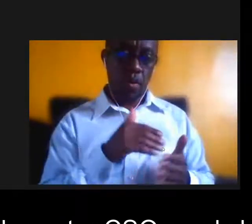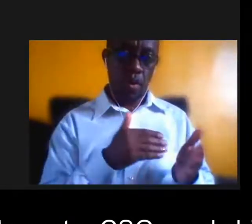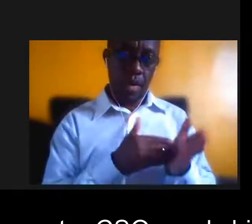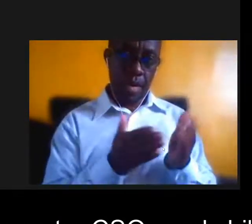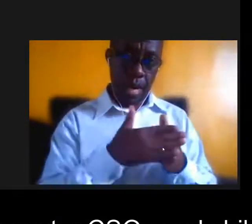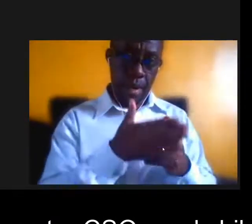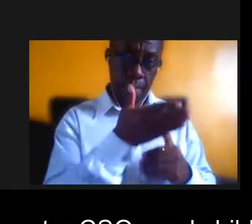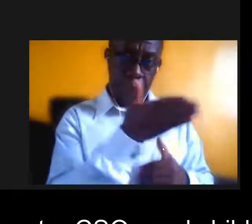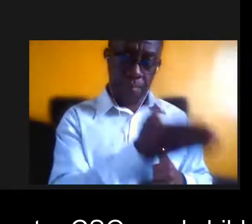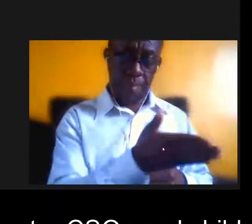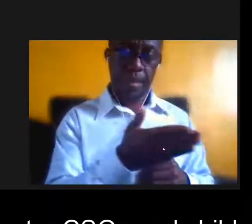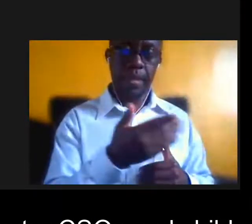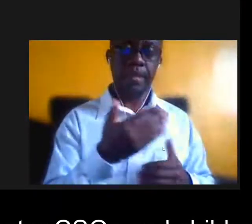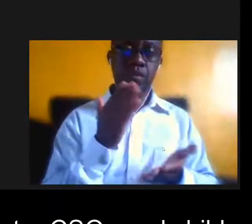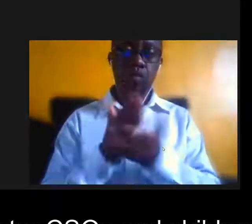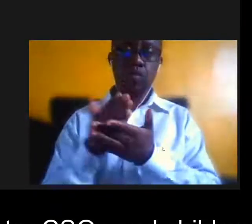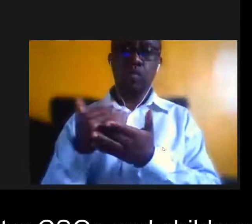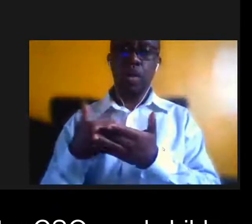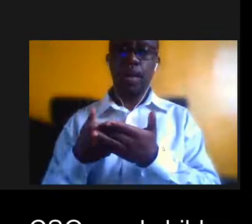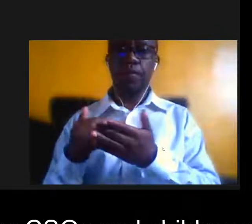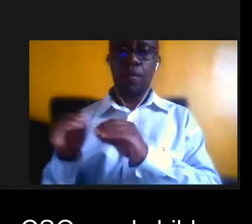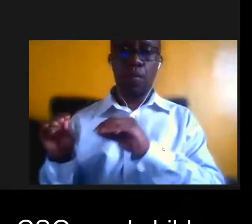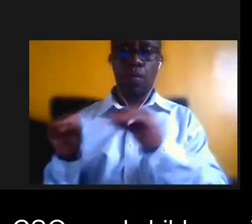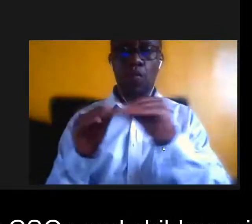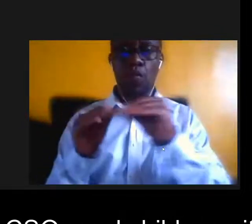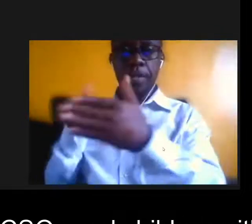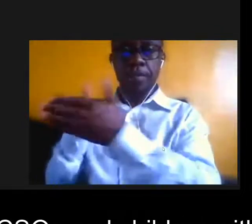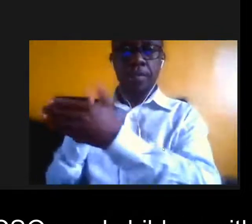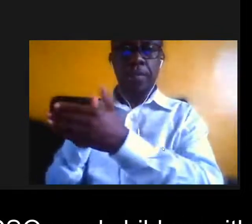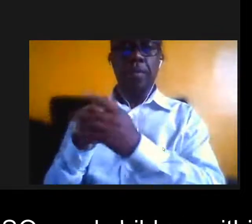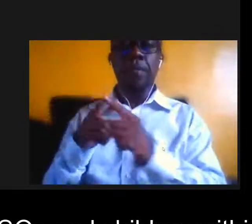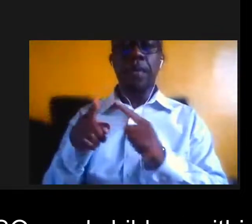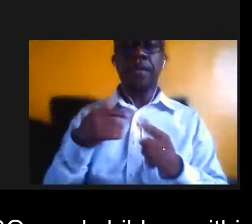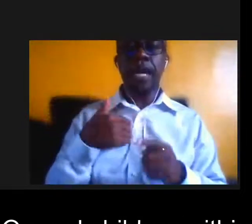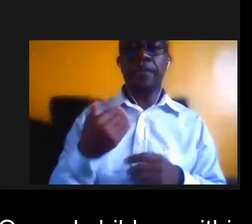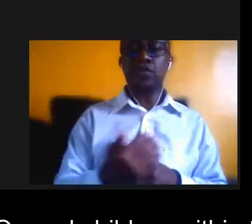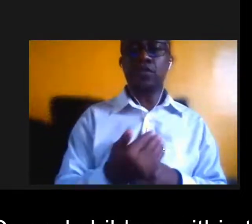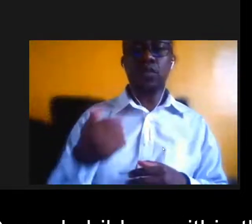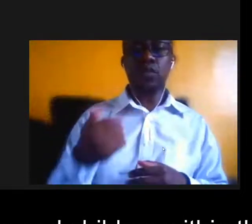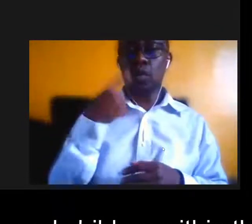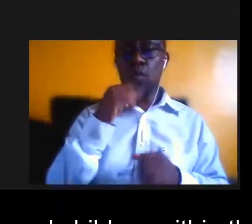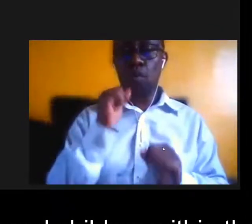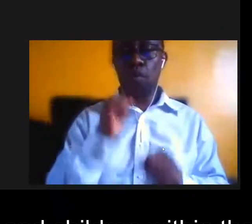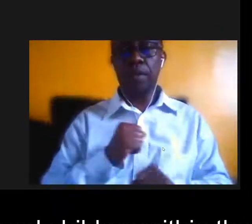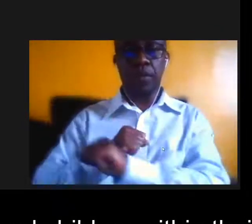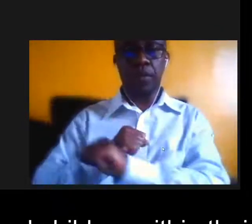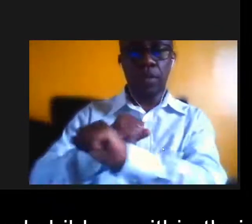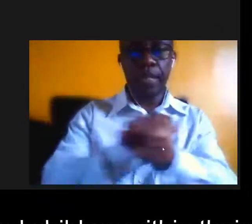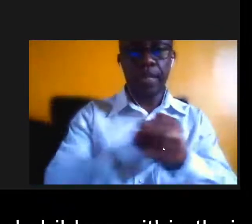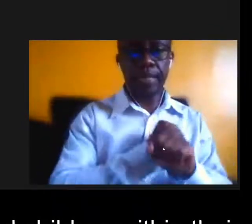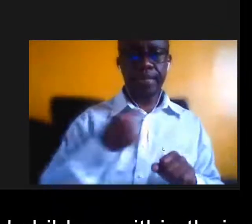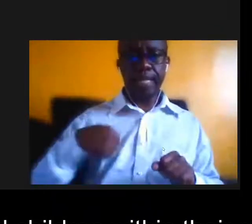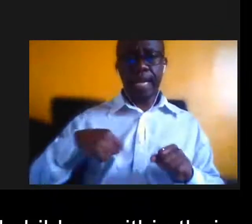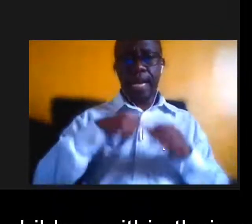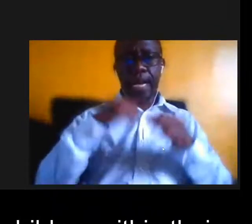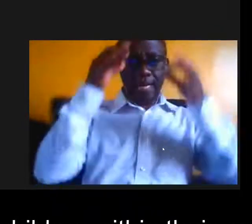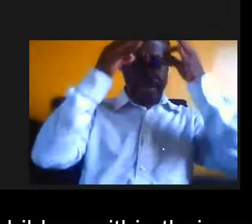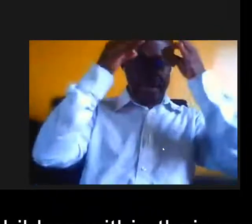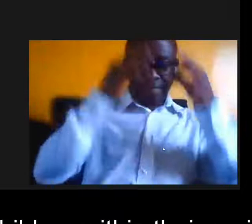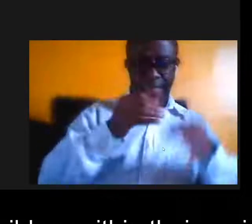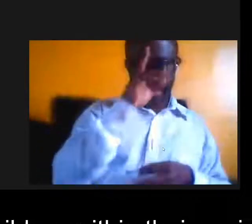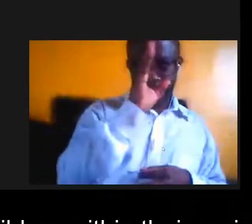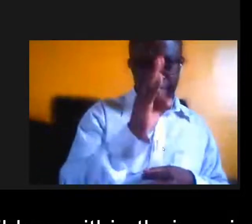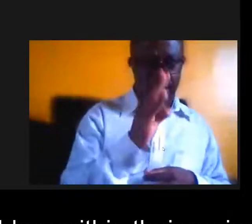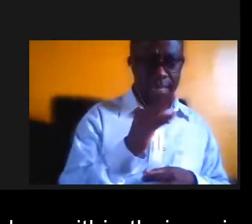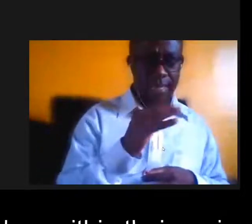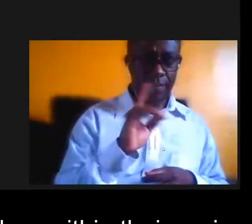down. And even though we had very many children who were in need of protection, we had to take the critical decision on protecting those who were in our